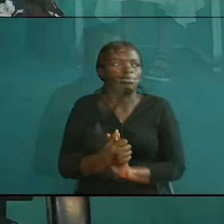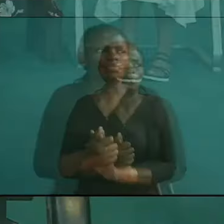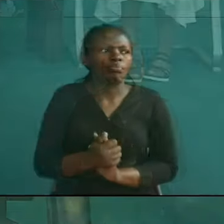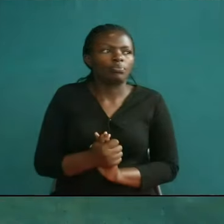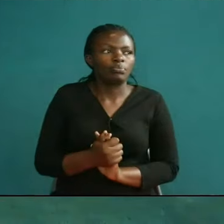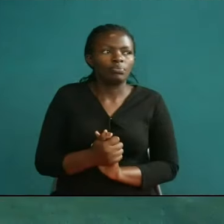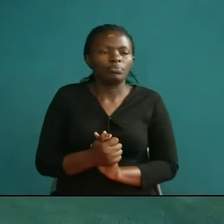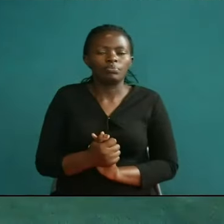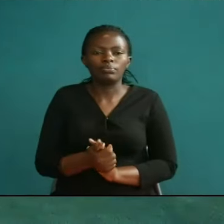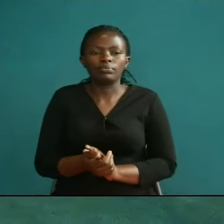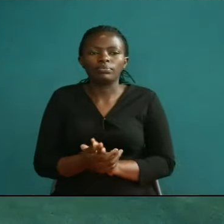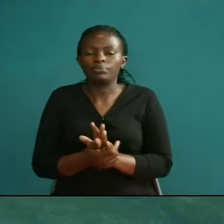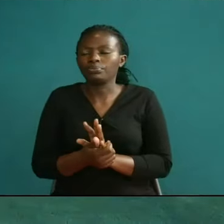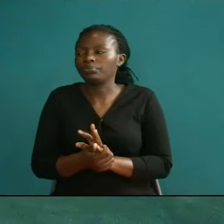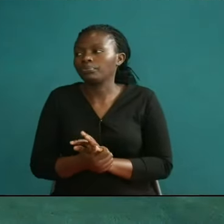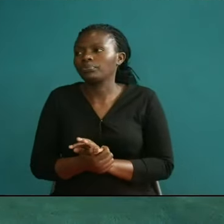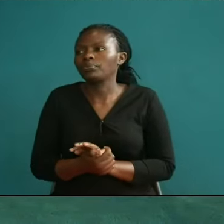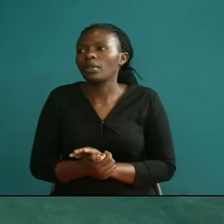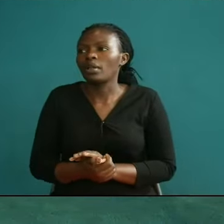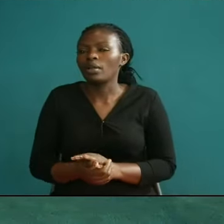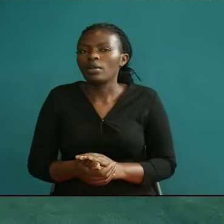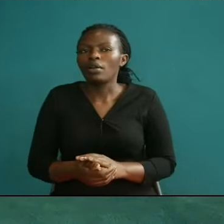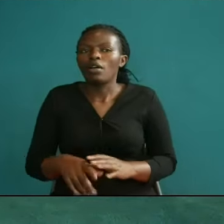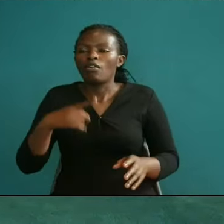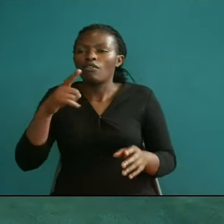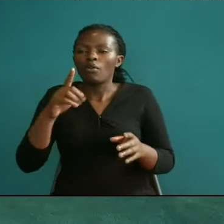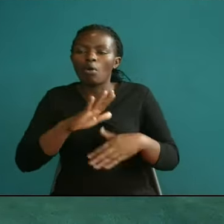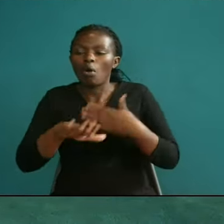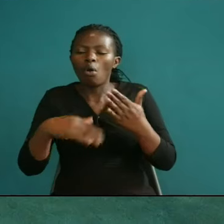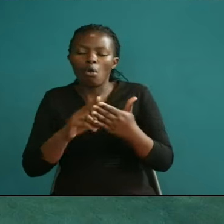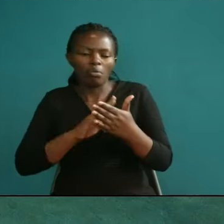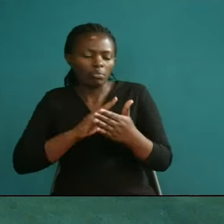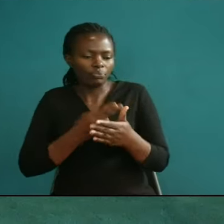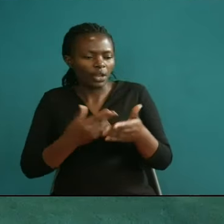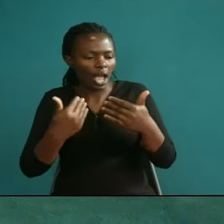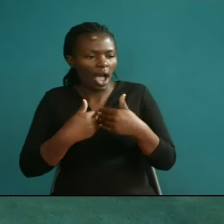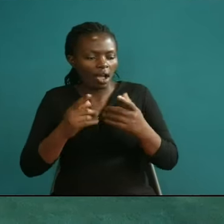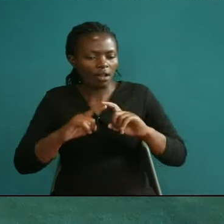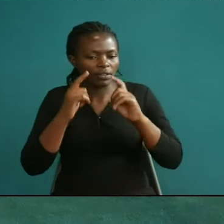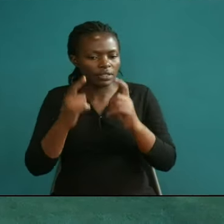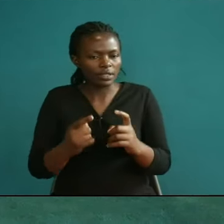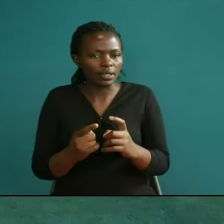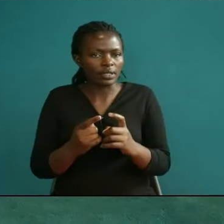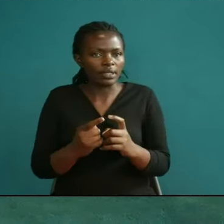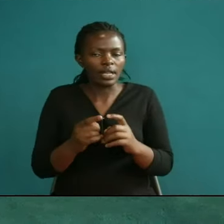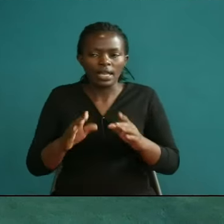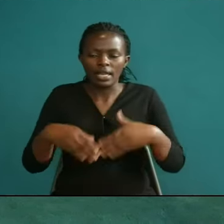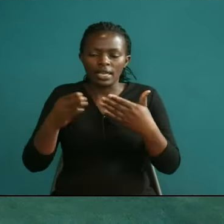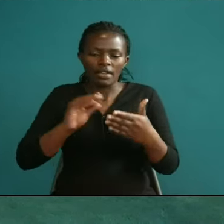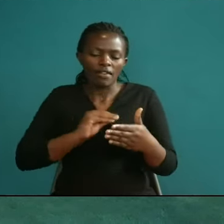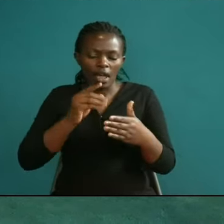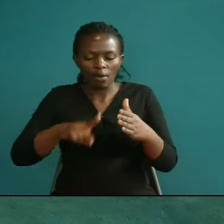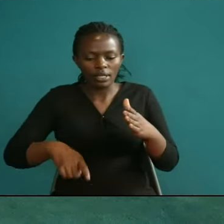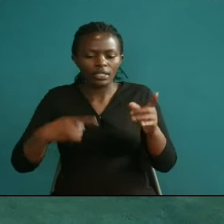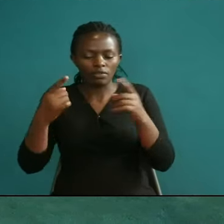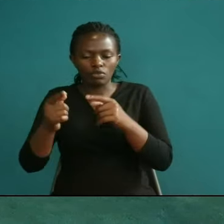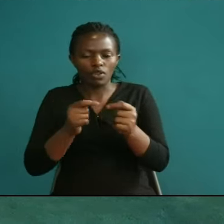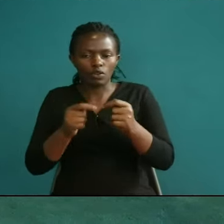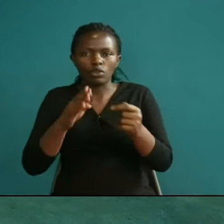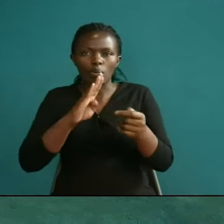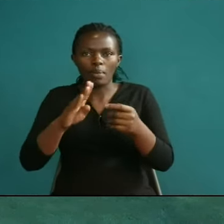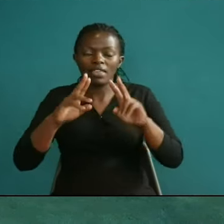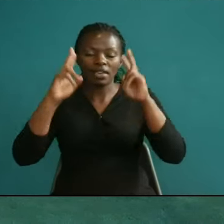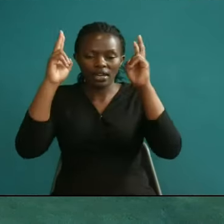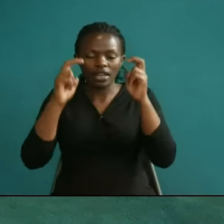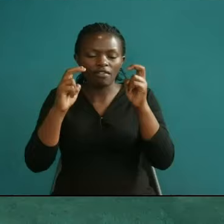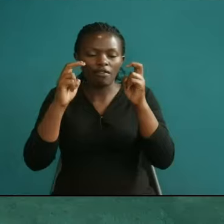the followers of Christ, we have sinned, we have not, or they have not given themselves up to be controlled by satanic agencies.